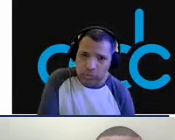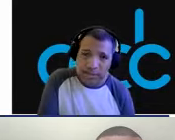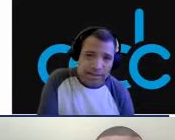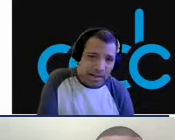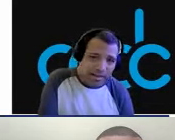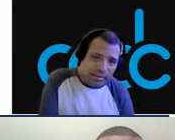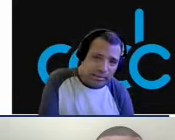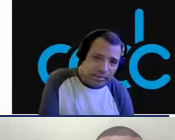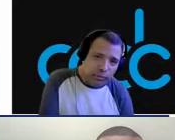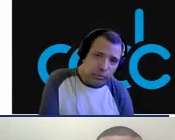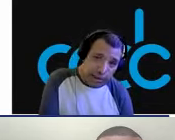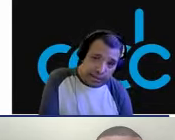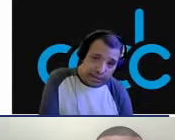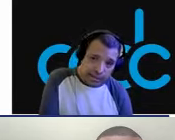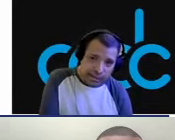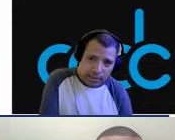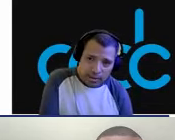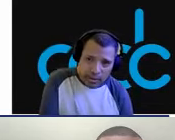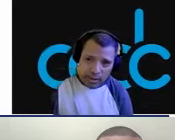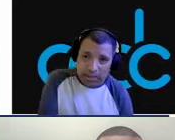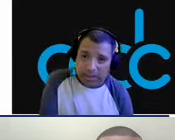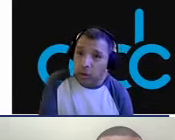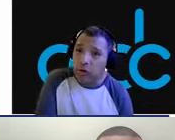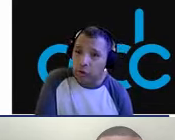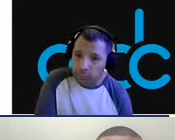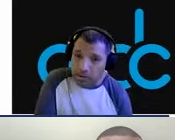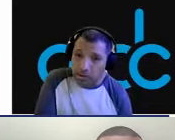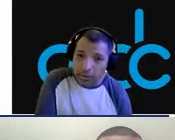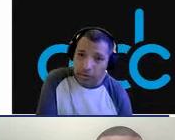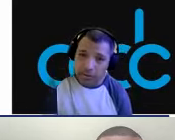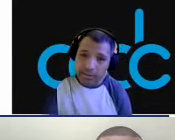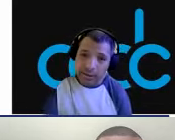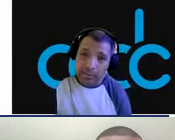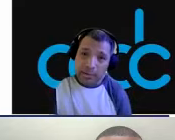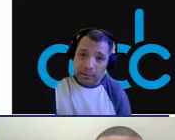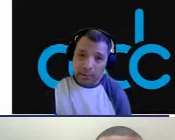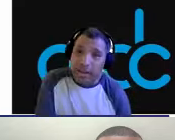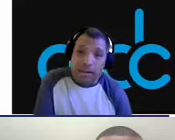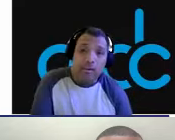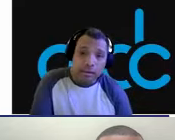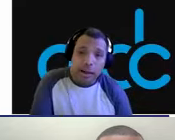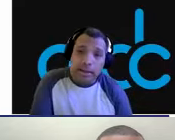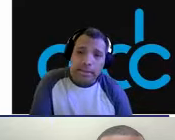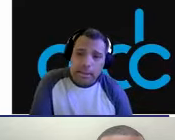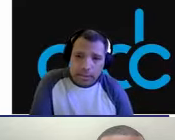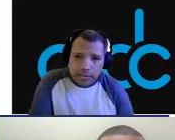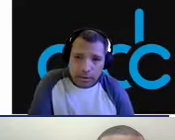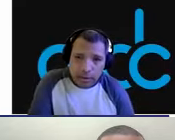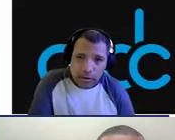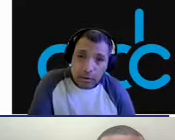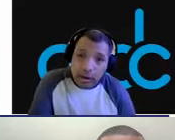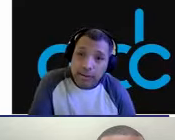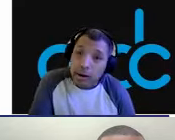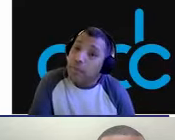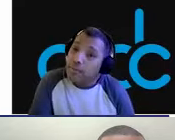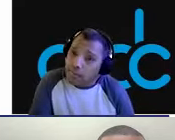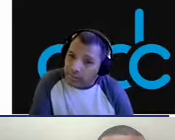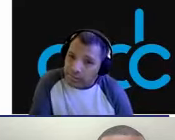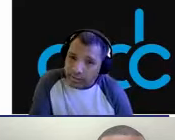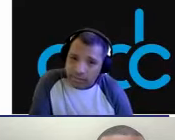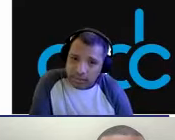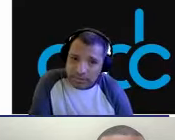to bring that to bear. And I know, Van, you are very open. We like you a lot. You are very